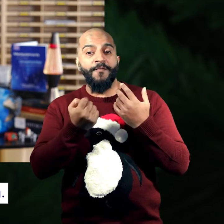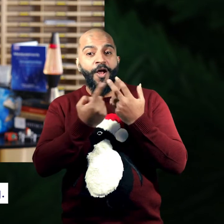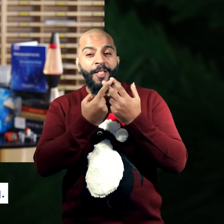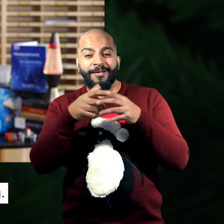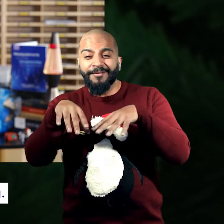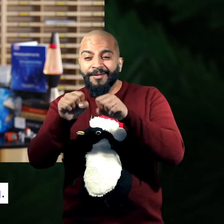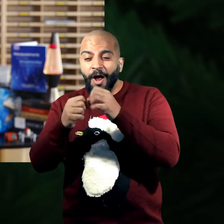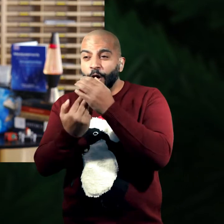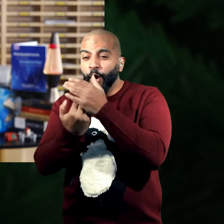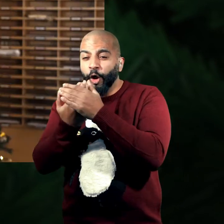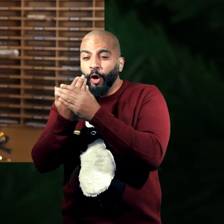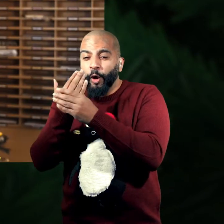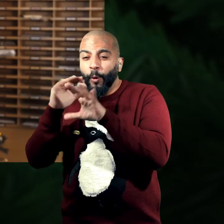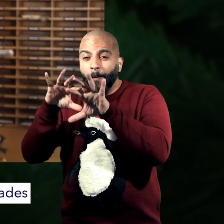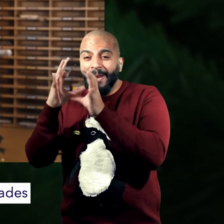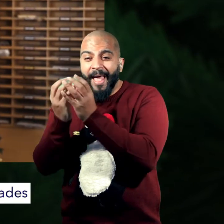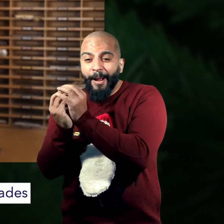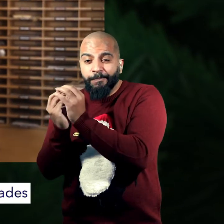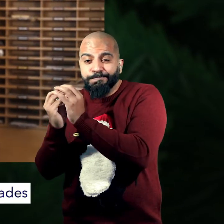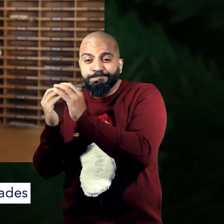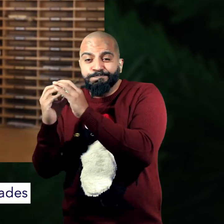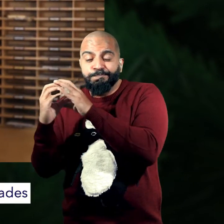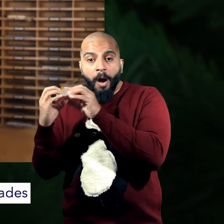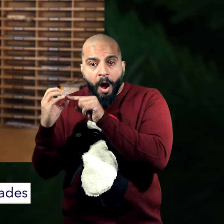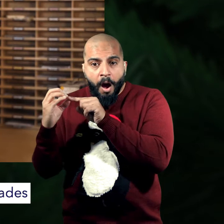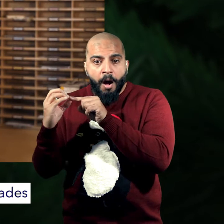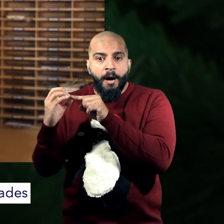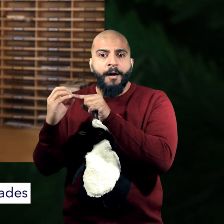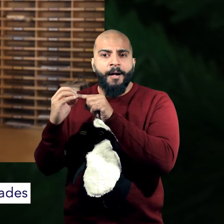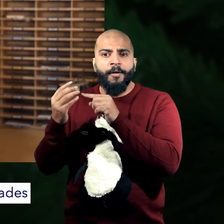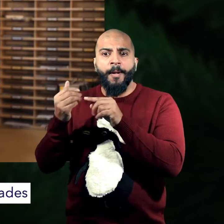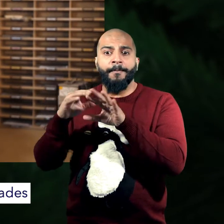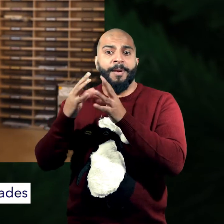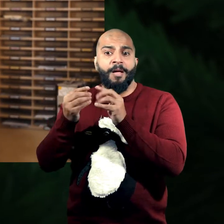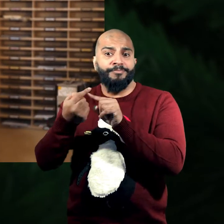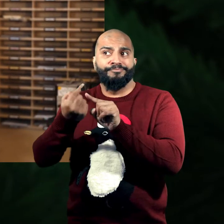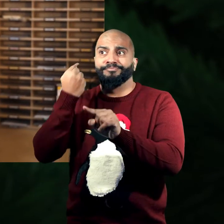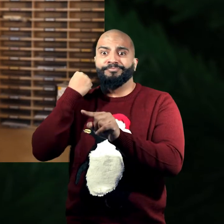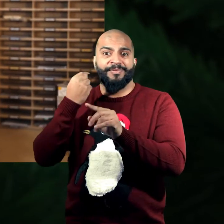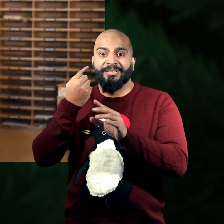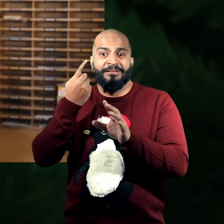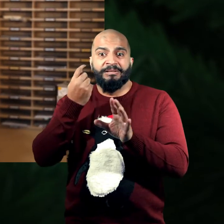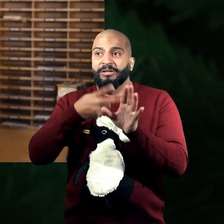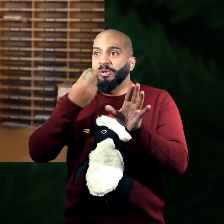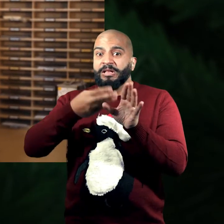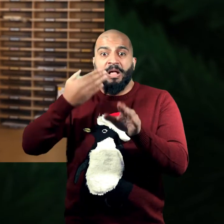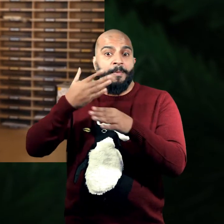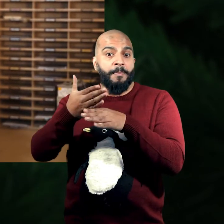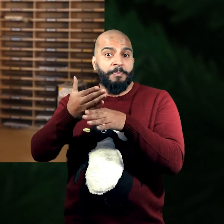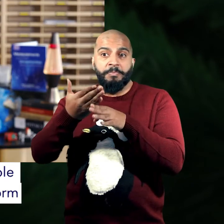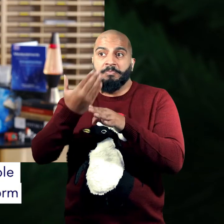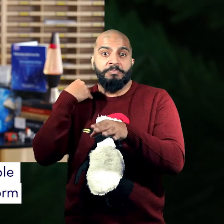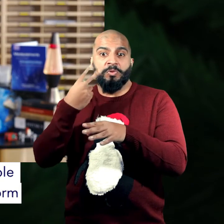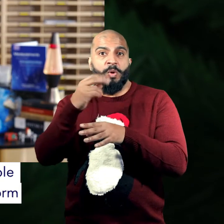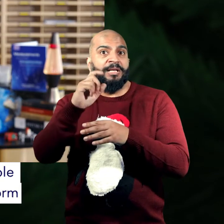seeing baby planets forming. The ideas about planet formation go back decades, to the mid to late 20th